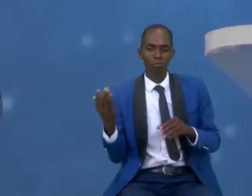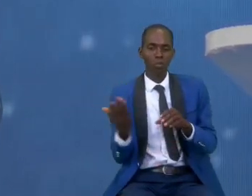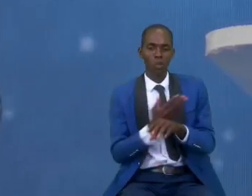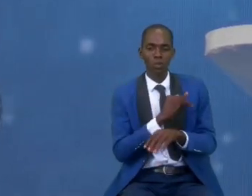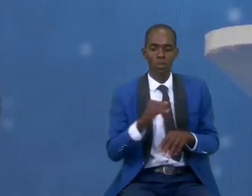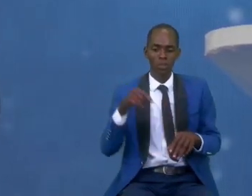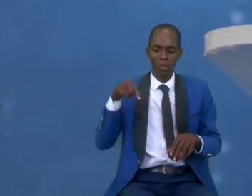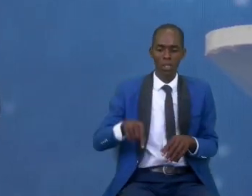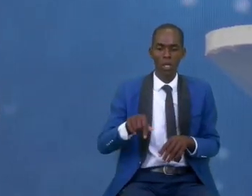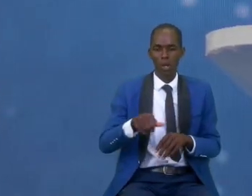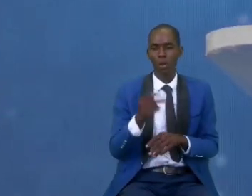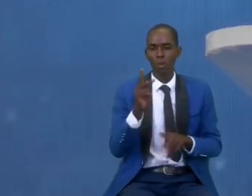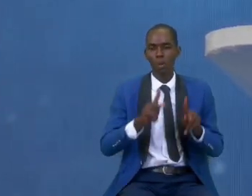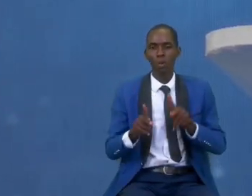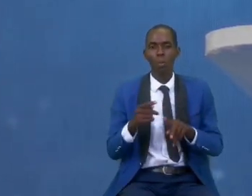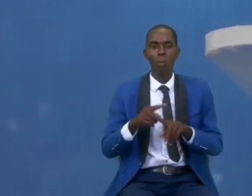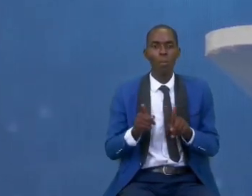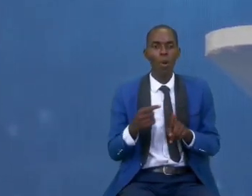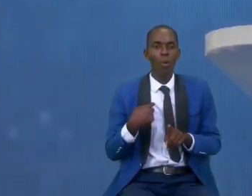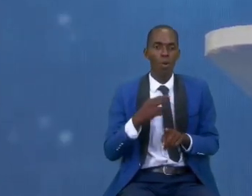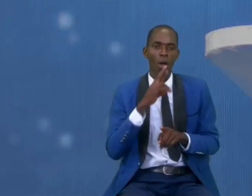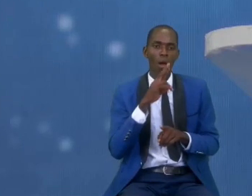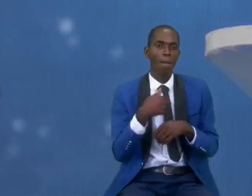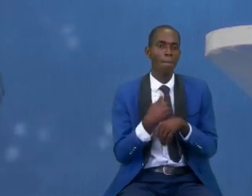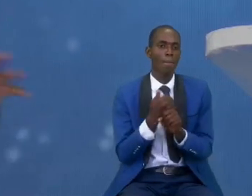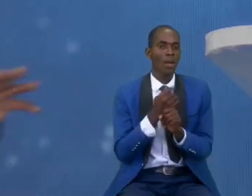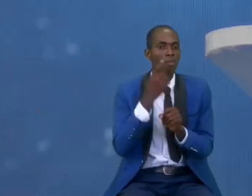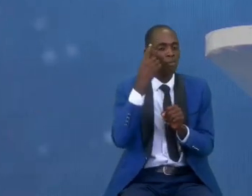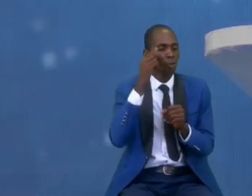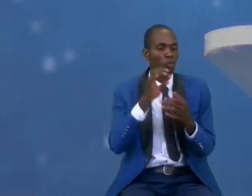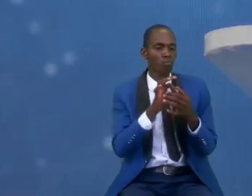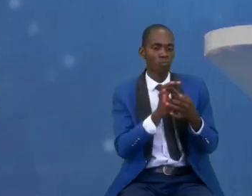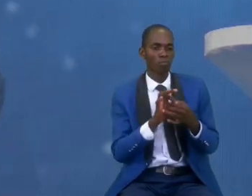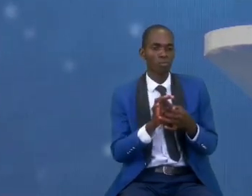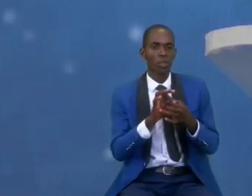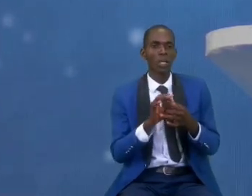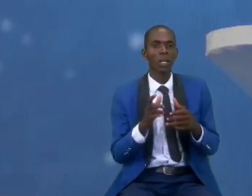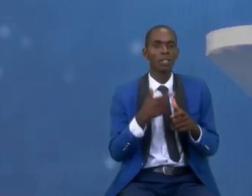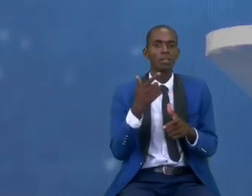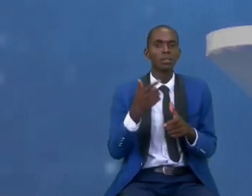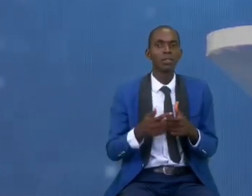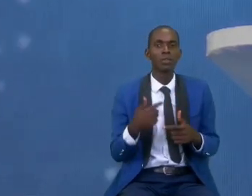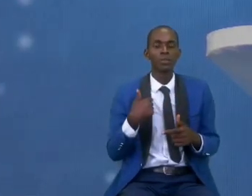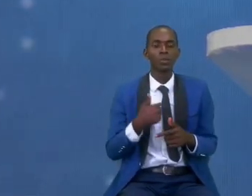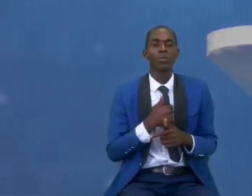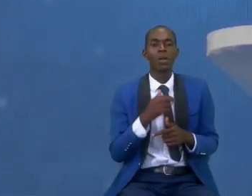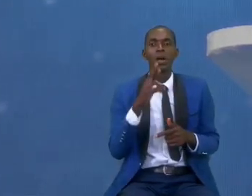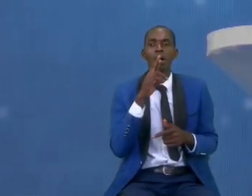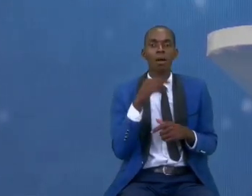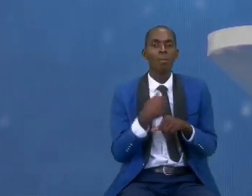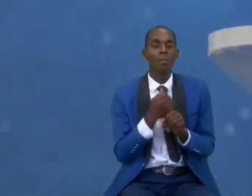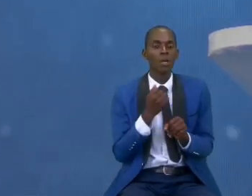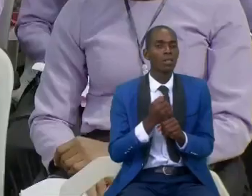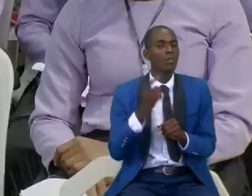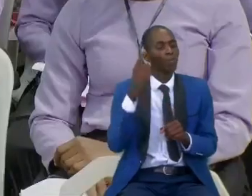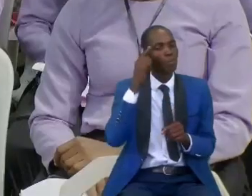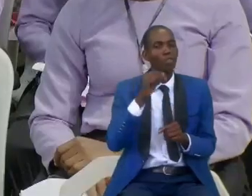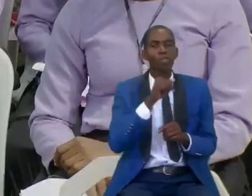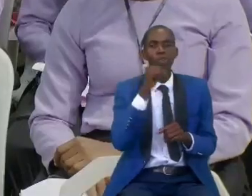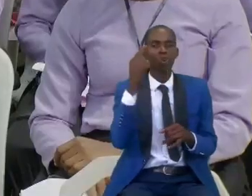then we're made for endless existence. You will live forever in